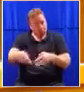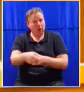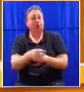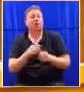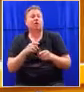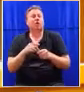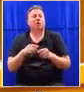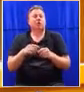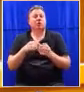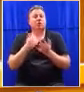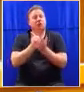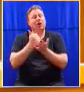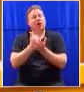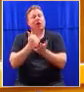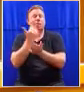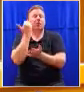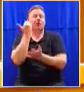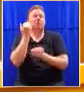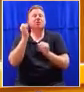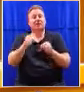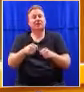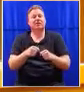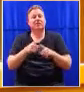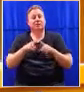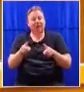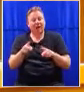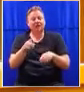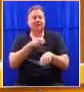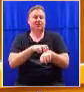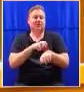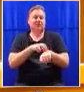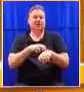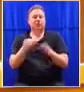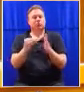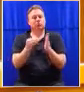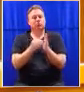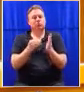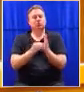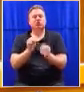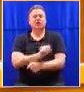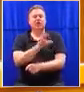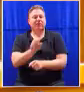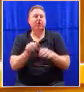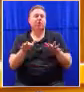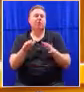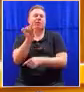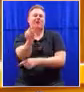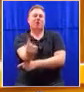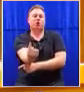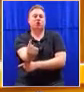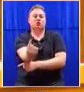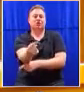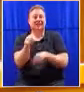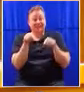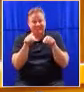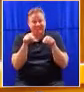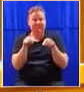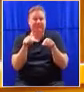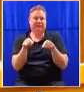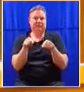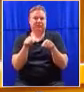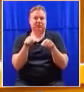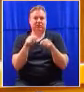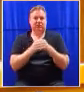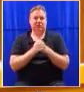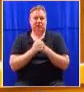We vowed to stand by you as long as you placed the well-being of South Africans first. That was the condition. It was never